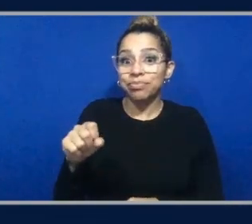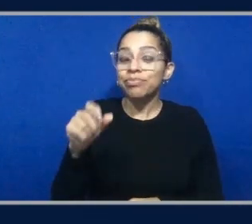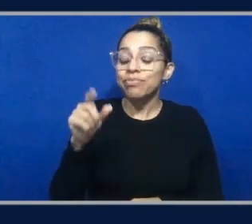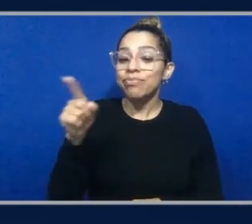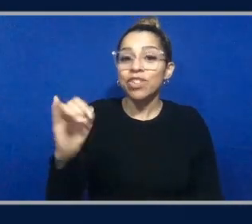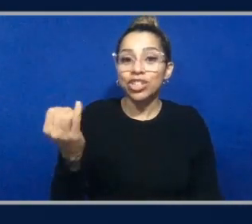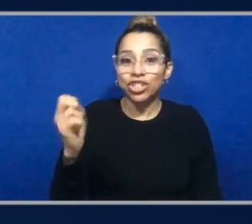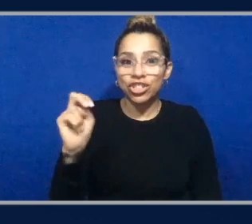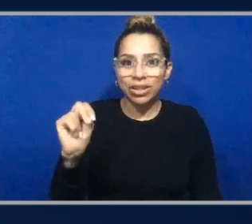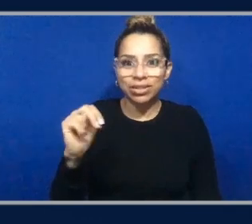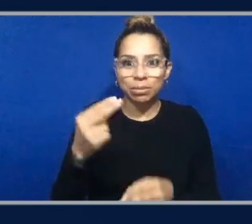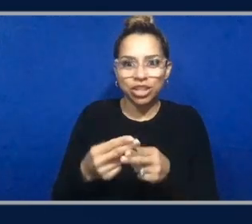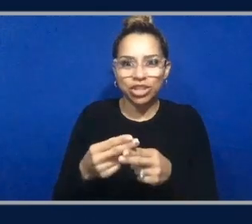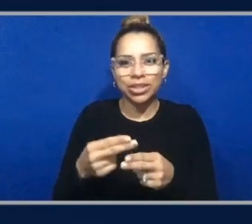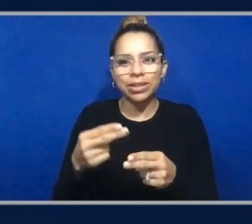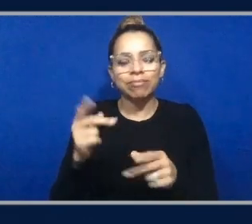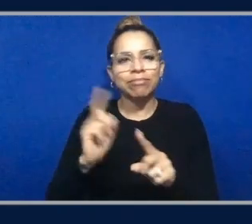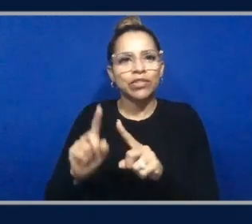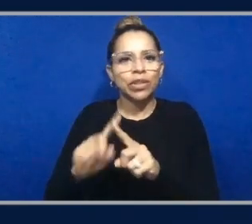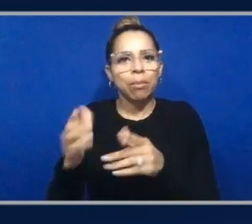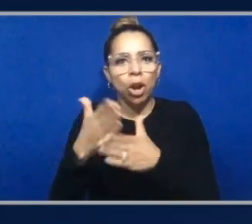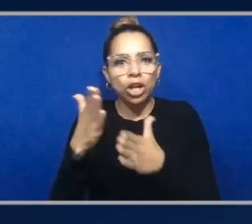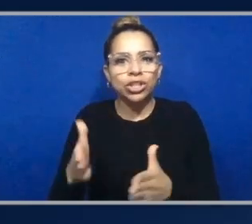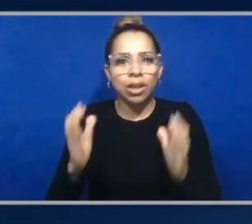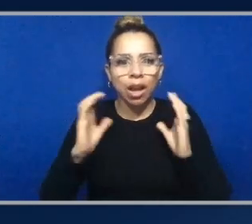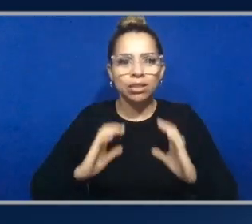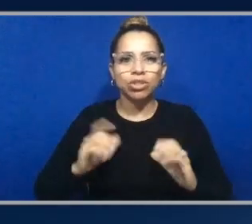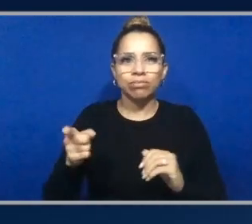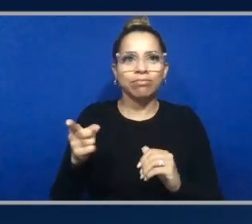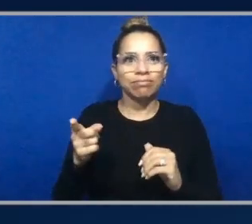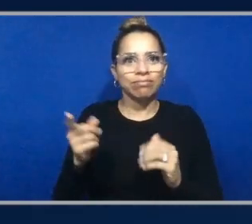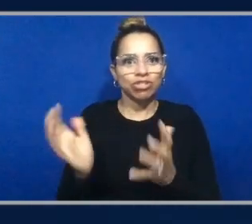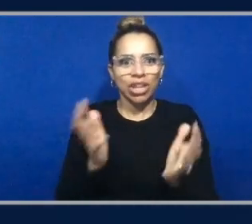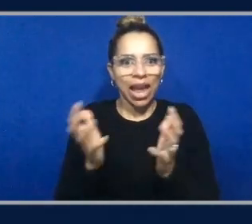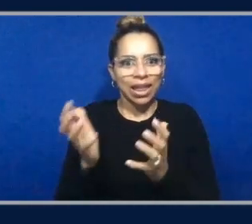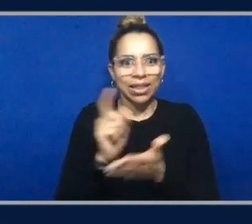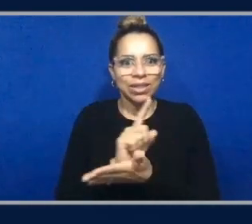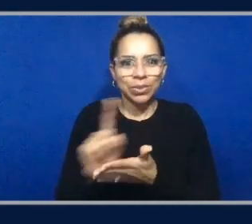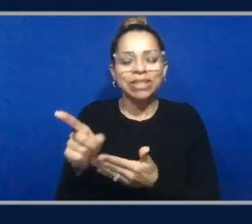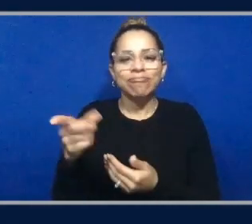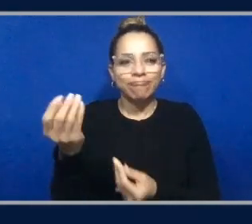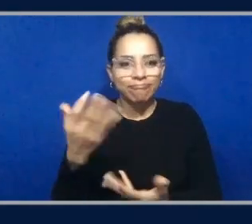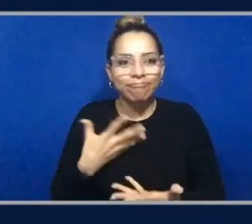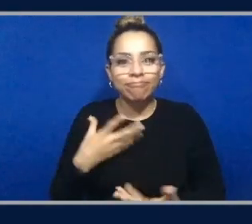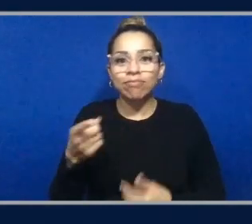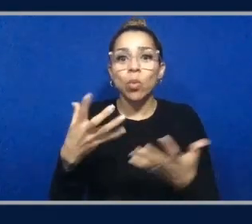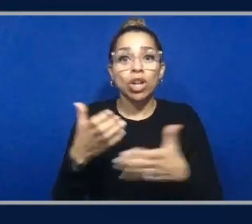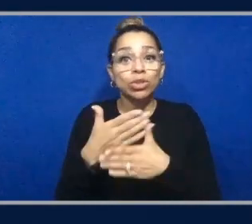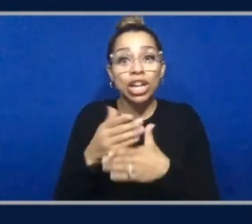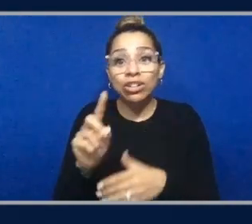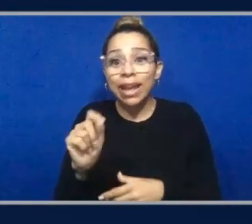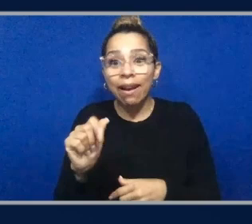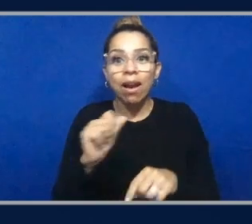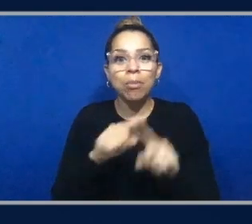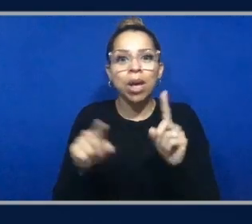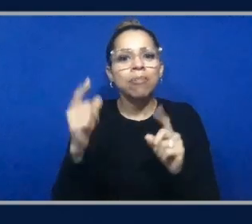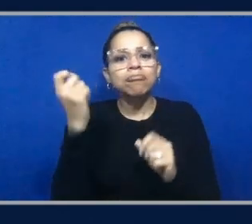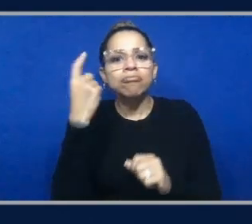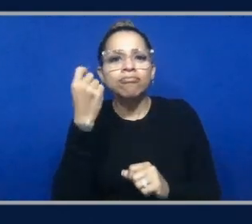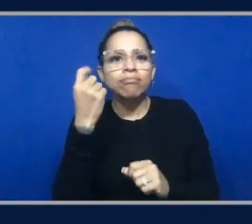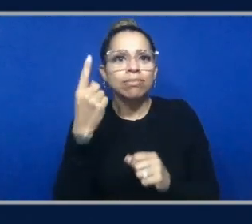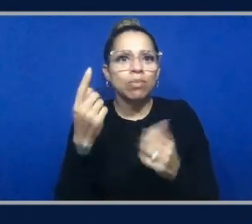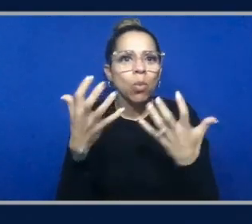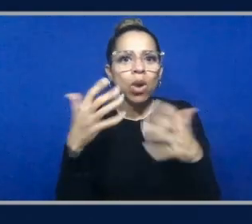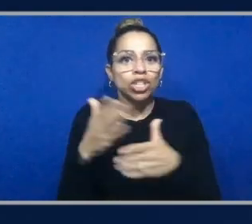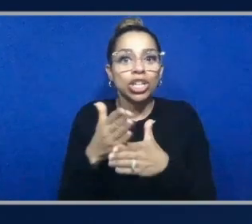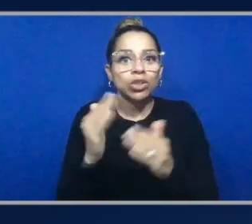everybody wants to share the data, but they're being very cognizant of sharing too much. Right. And it doesn't matter if it's an internal team, a third-party contractor service provider,